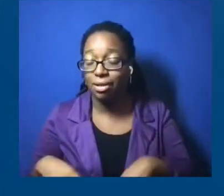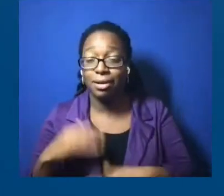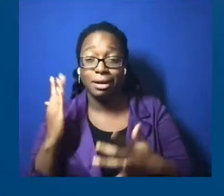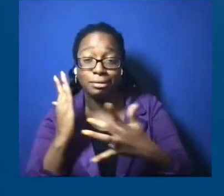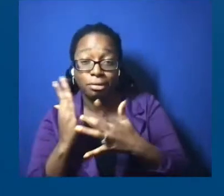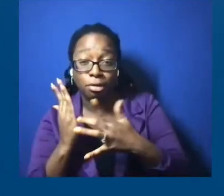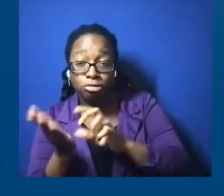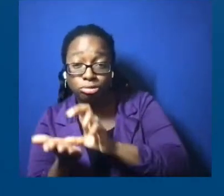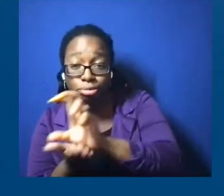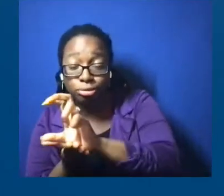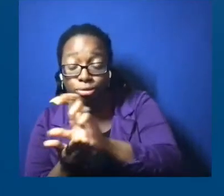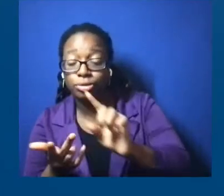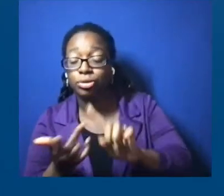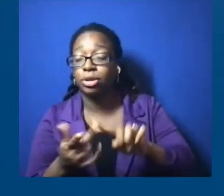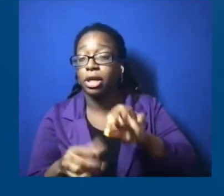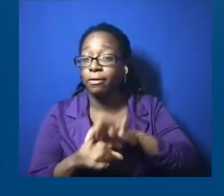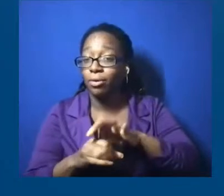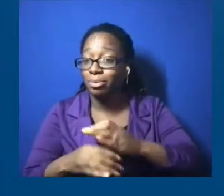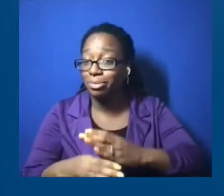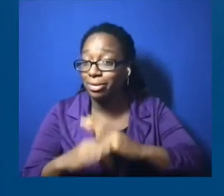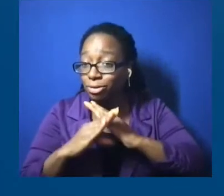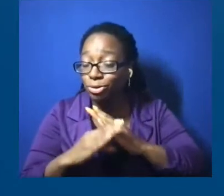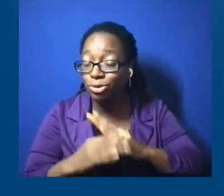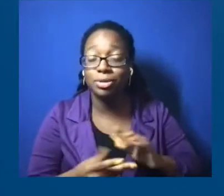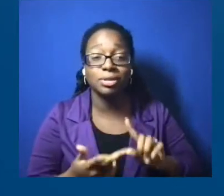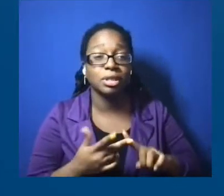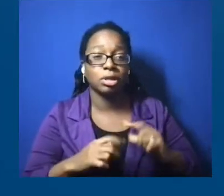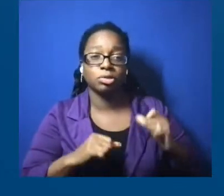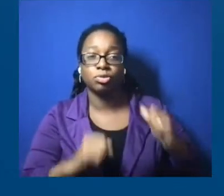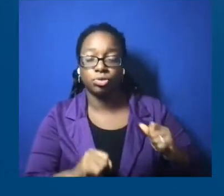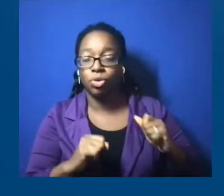through voter protection, through a strong volunteer